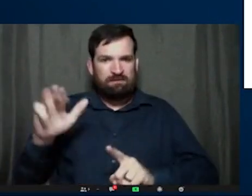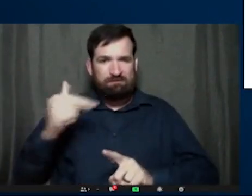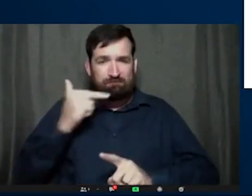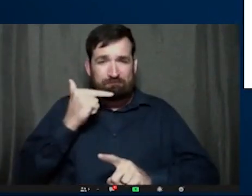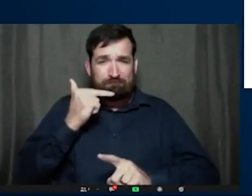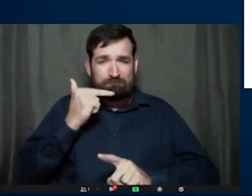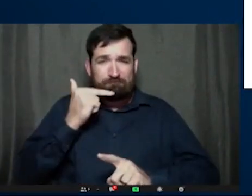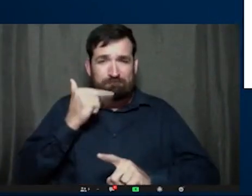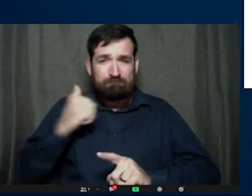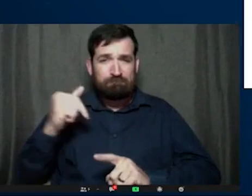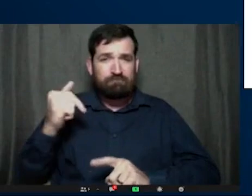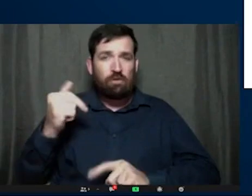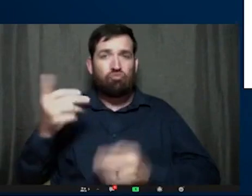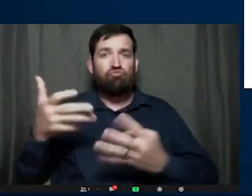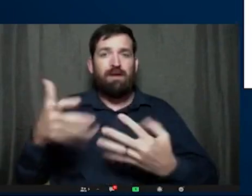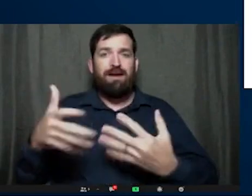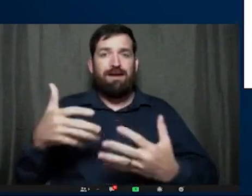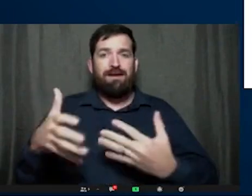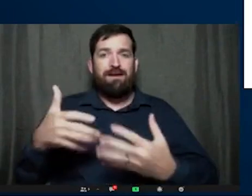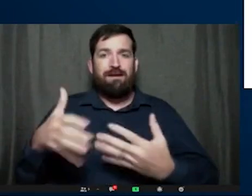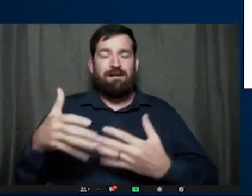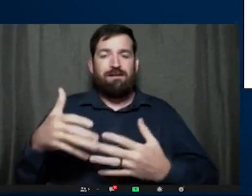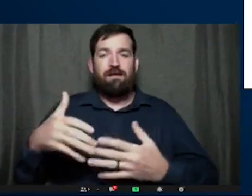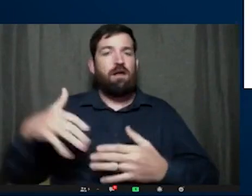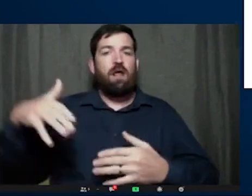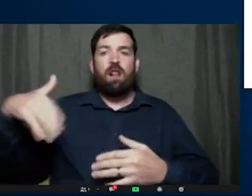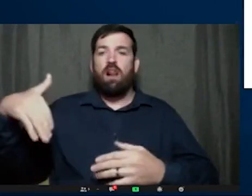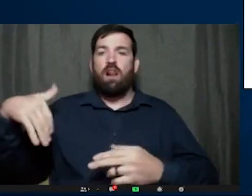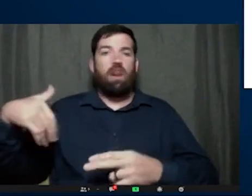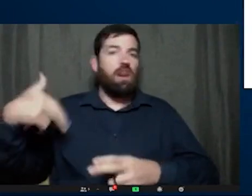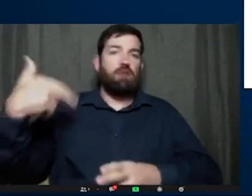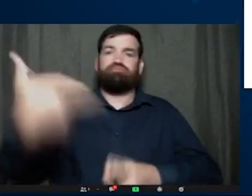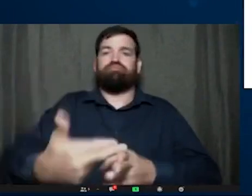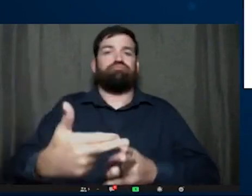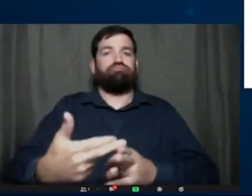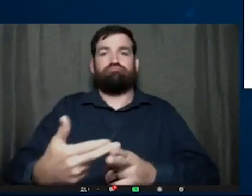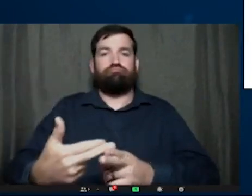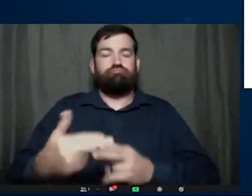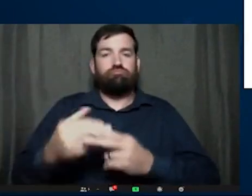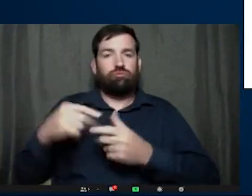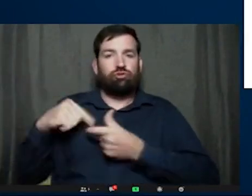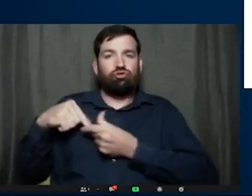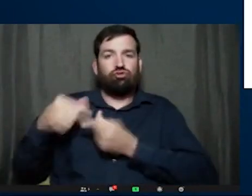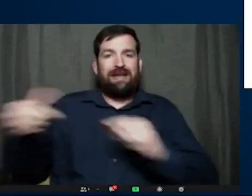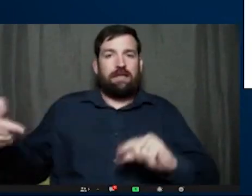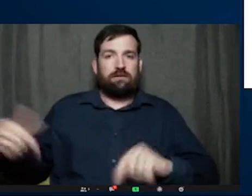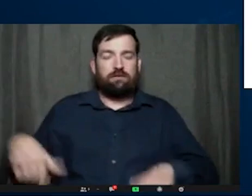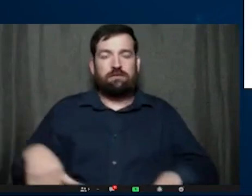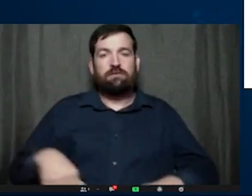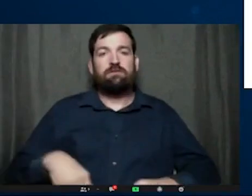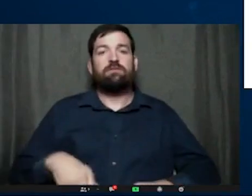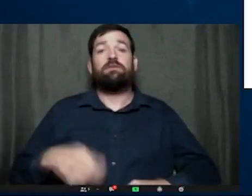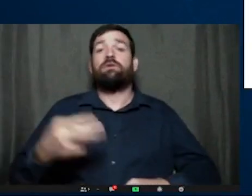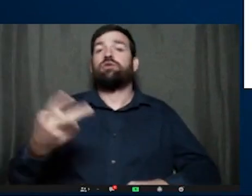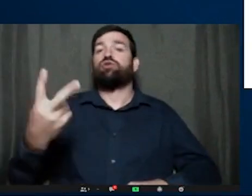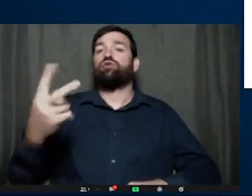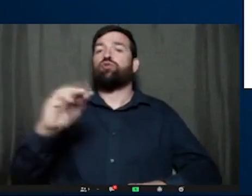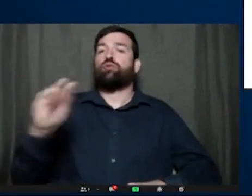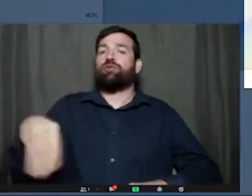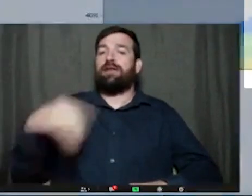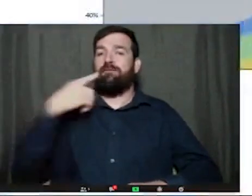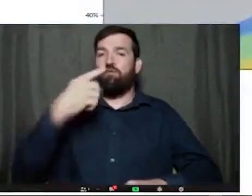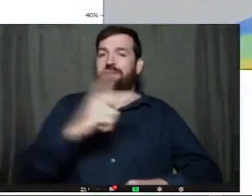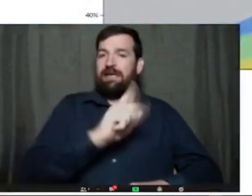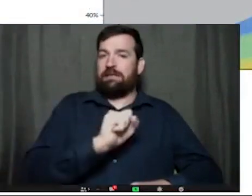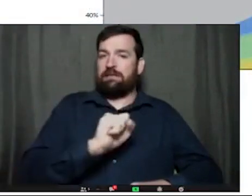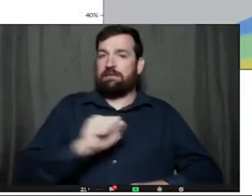gray, and that is an unassigned lineage. There's 2% for this for Kansas and 3% for Missouri. The only